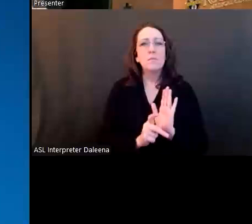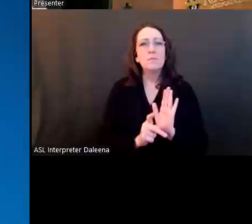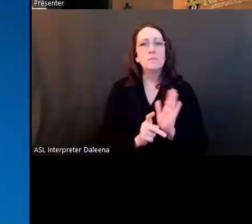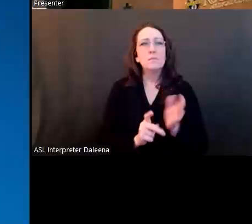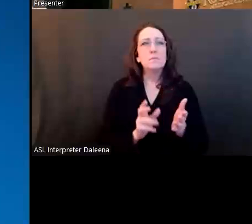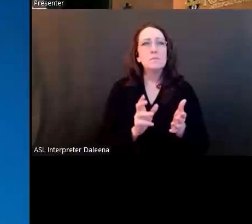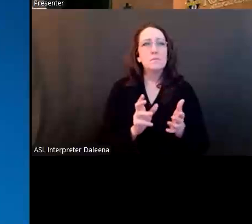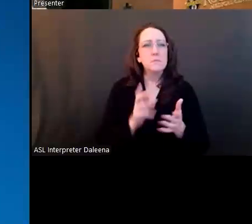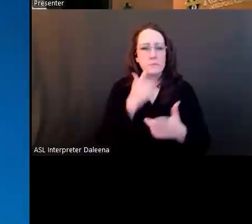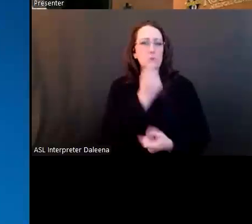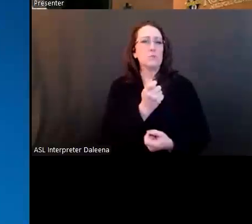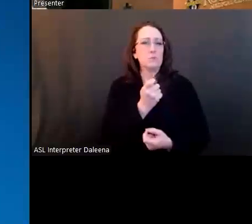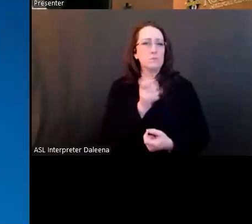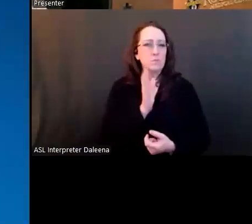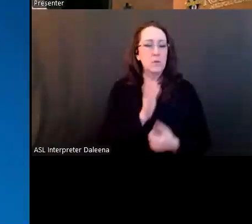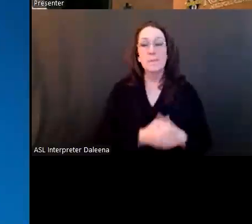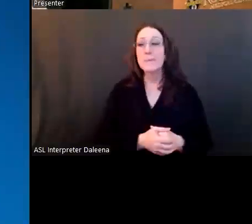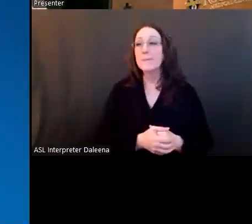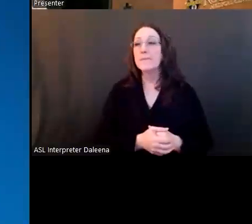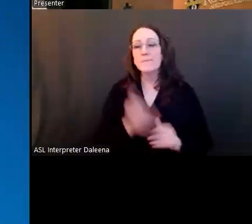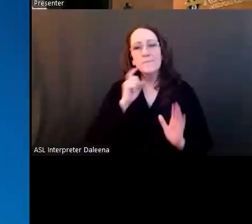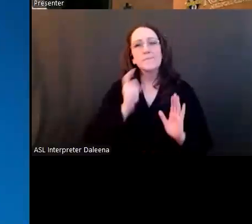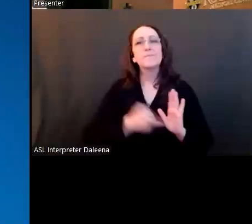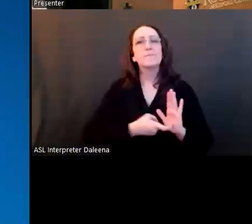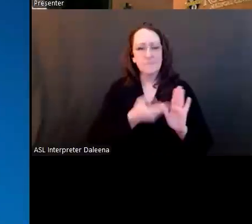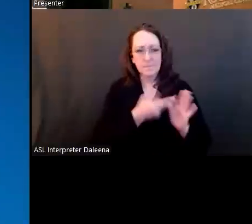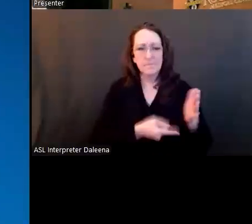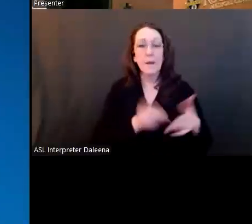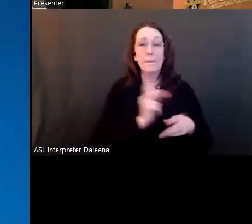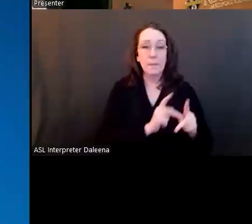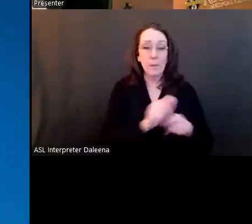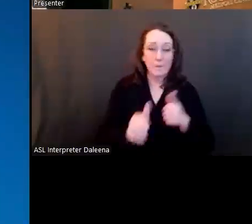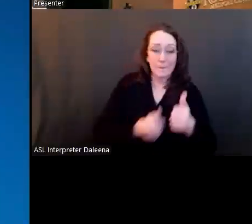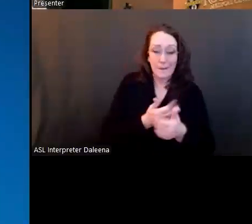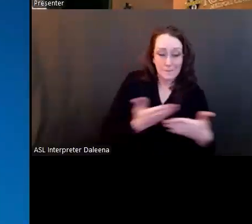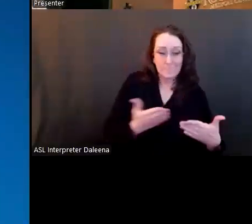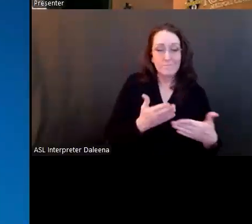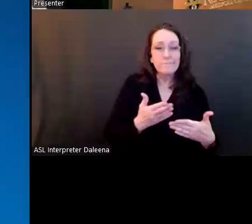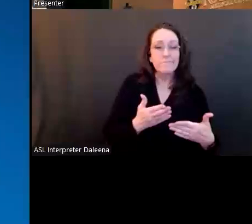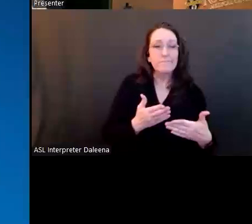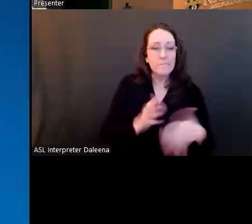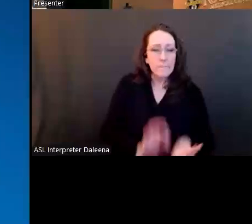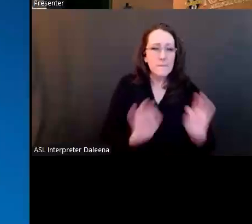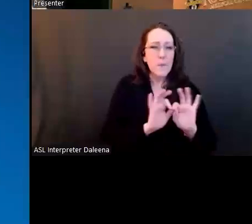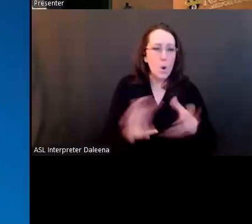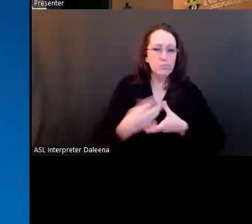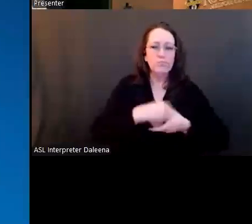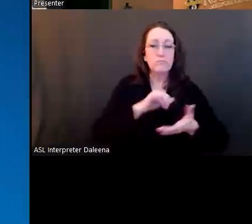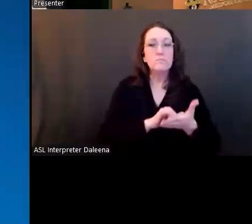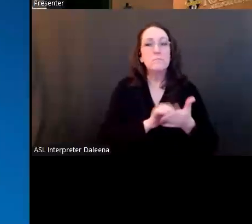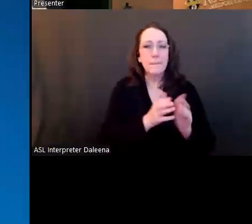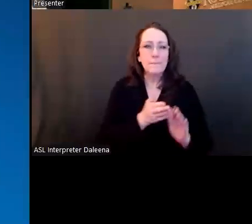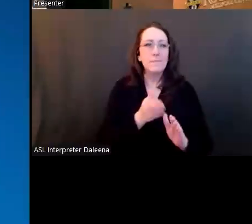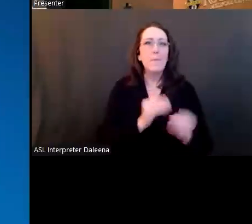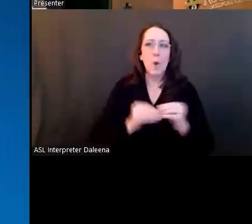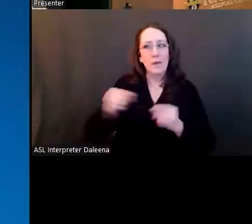very interesting. I want to acknowledge a couple people behind the scenes who were very instrumental in this, beyond the individuals here that